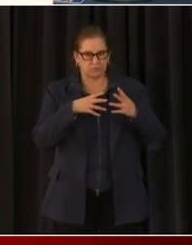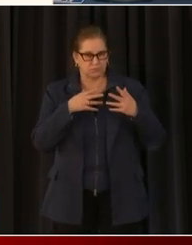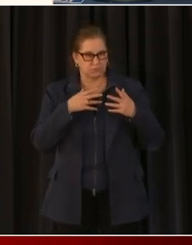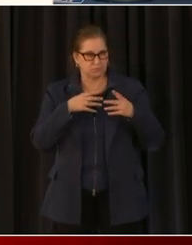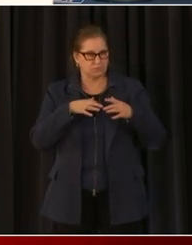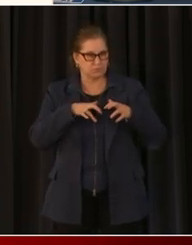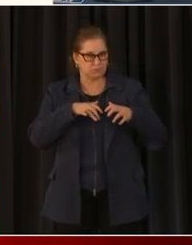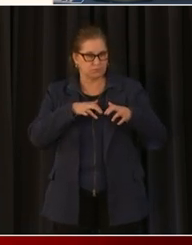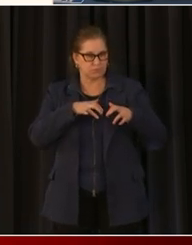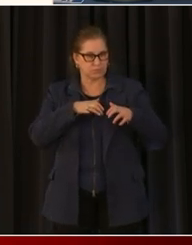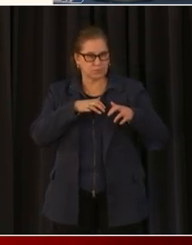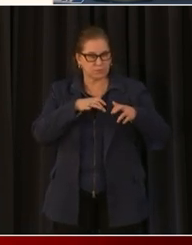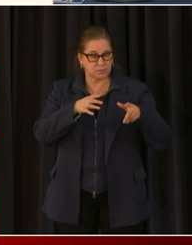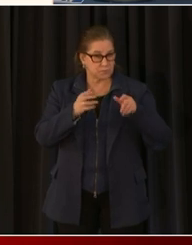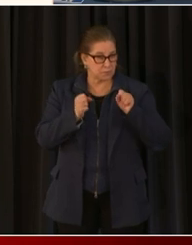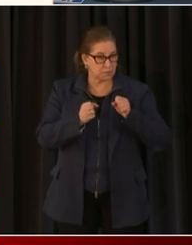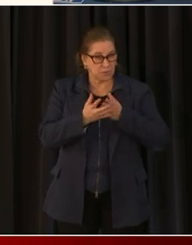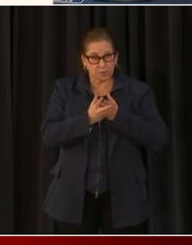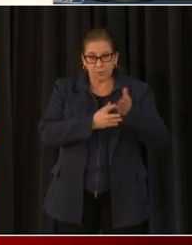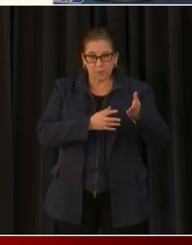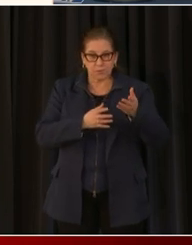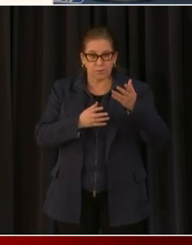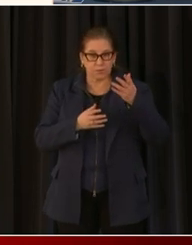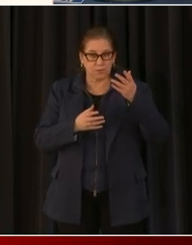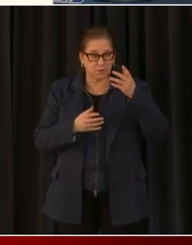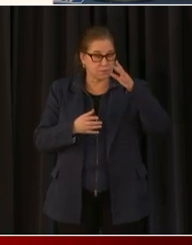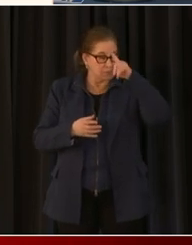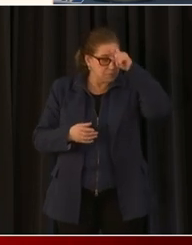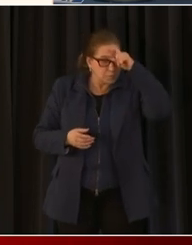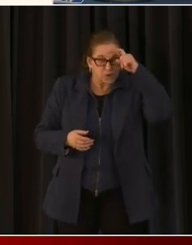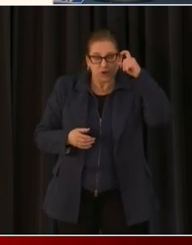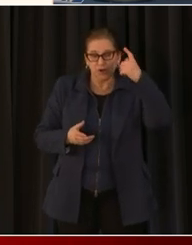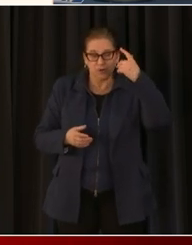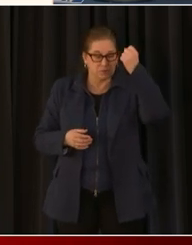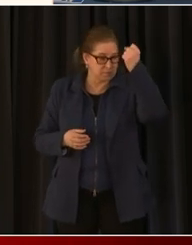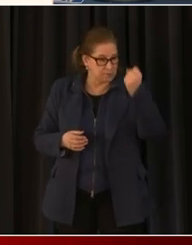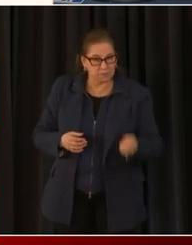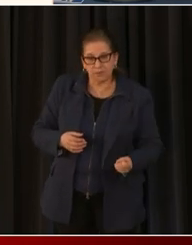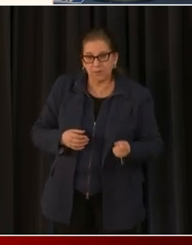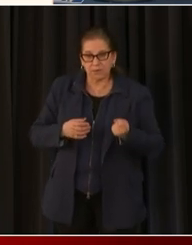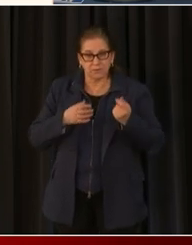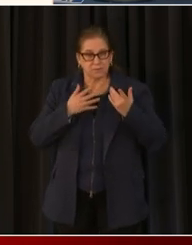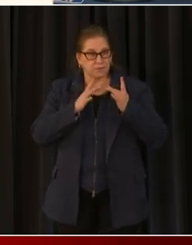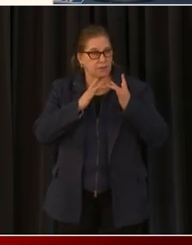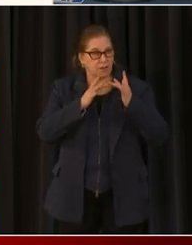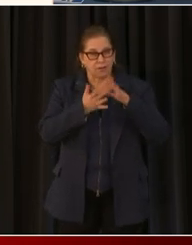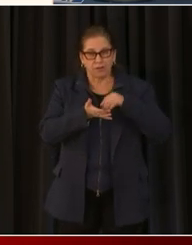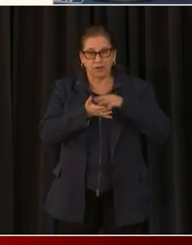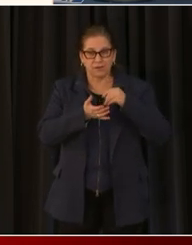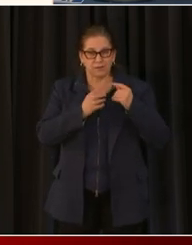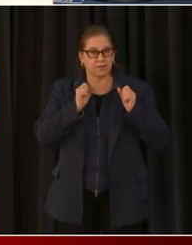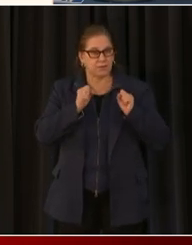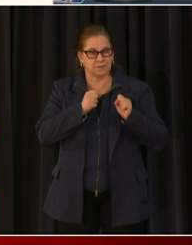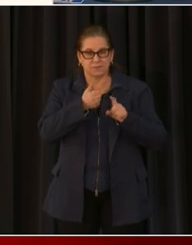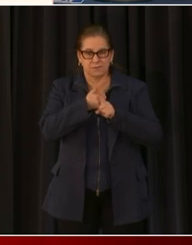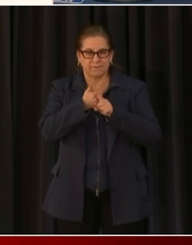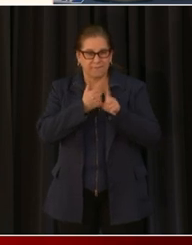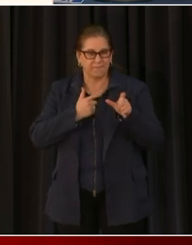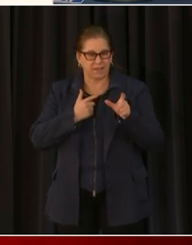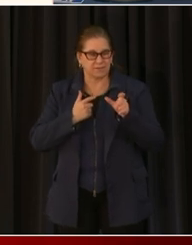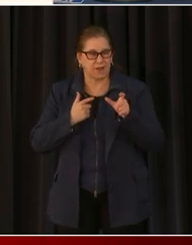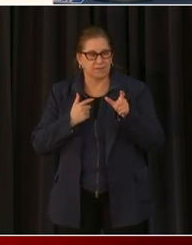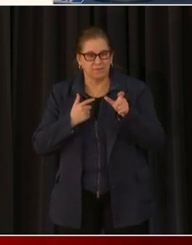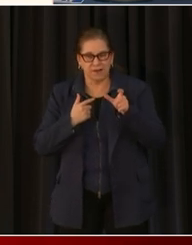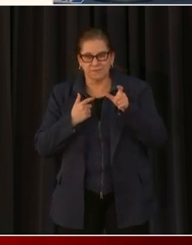summer, before and after school, Saturdays, anytime schools have to get in additional learning time for students.